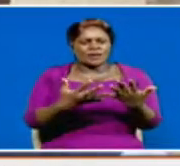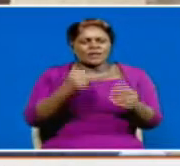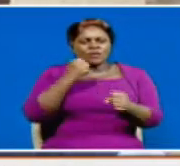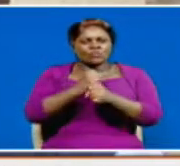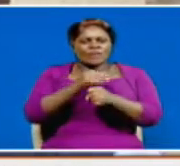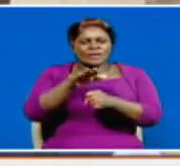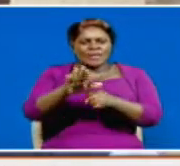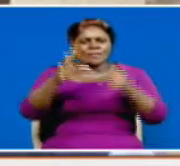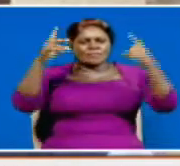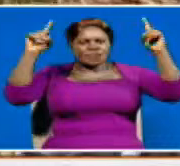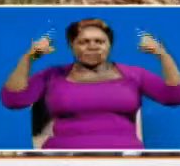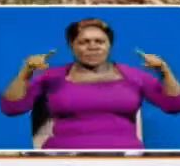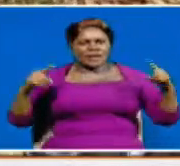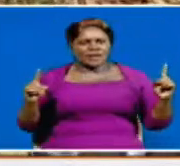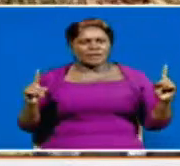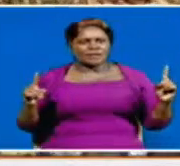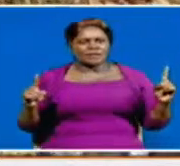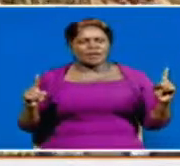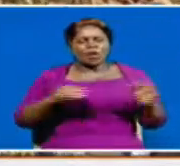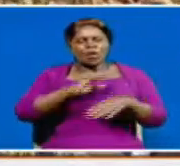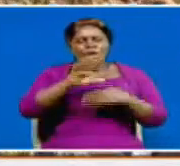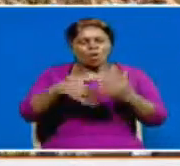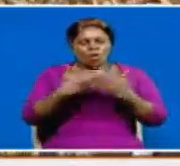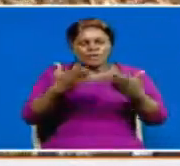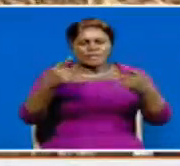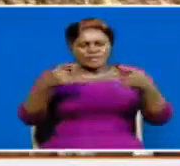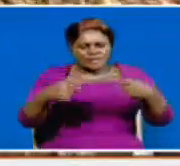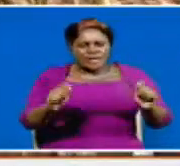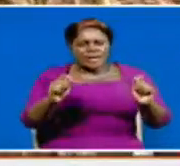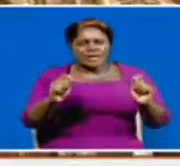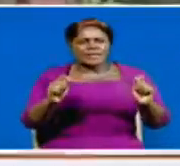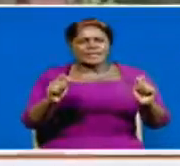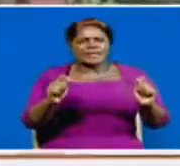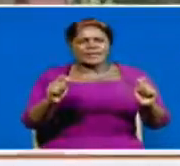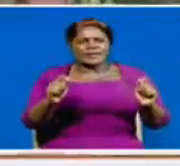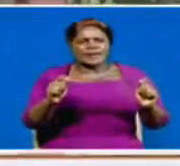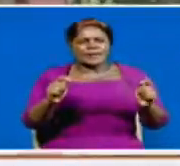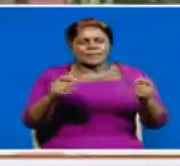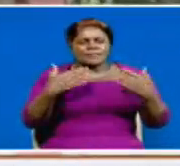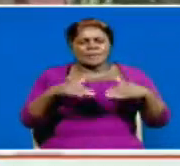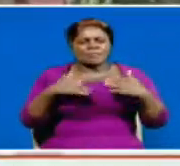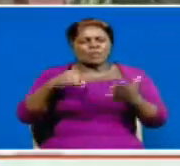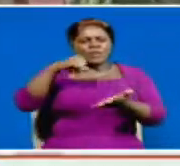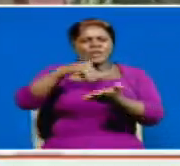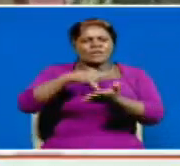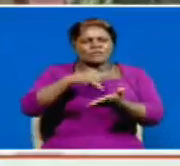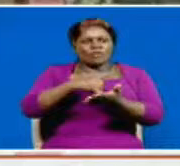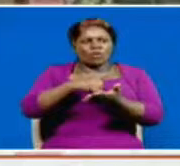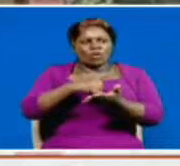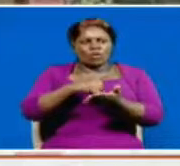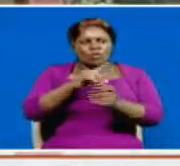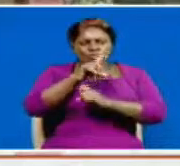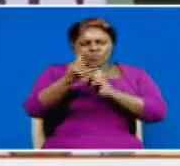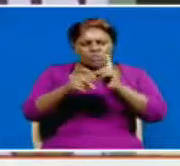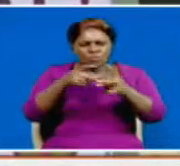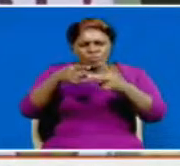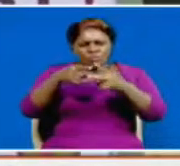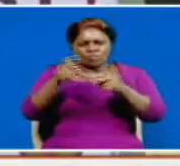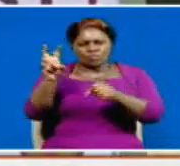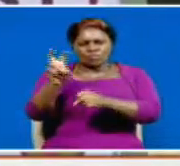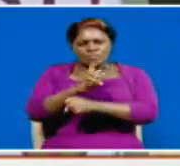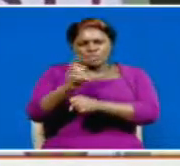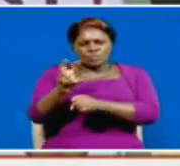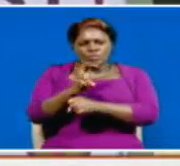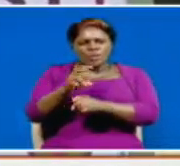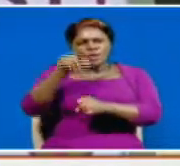as opposed to amalgamating them. Juhudi hizi zote zinapowekwa hata hivyo, wadau wakuu wanahoji usimamizi wa viwanda hivi,